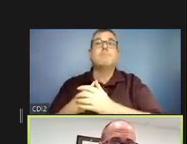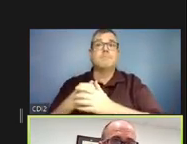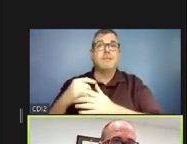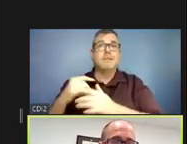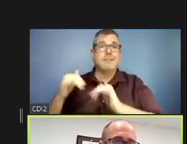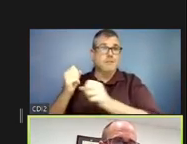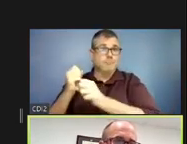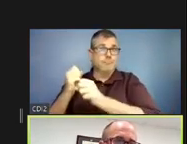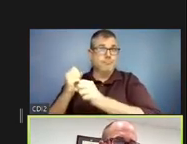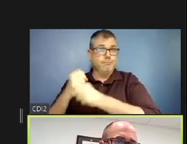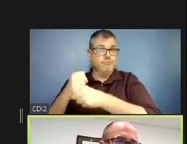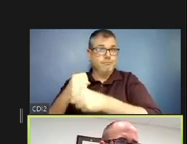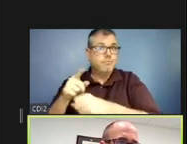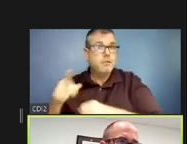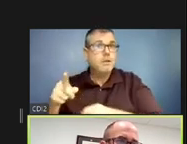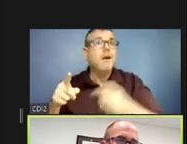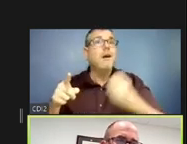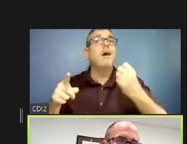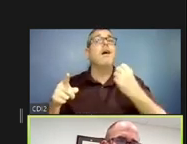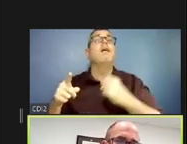under something they called this EUA,